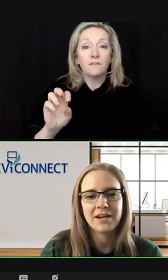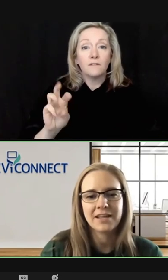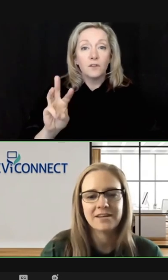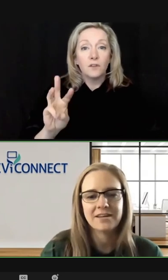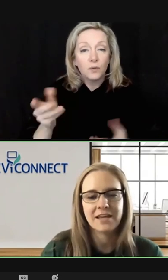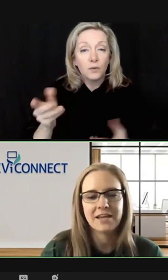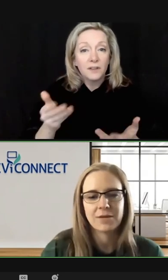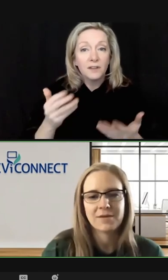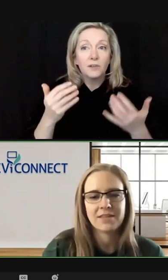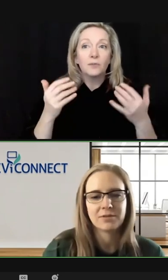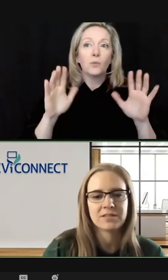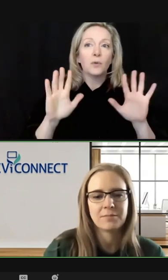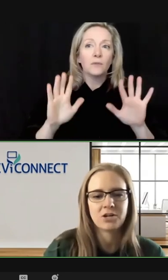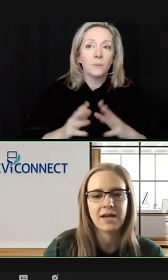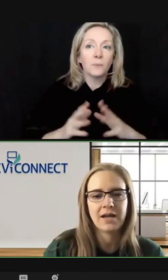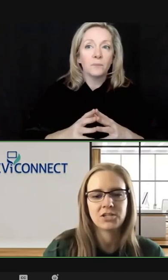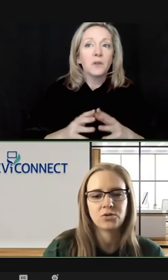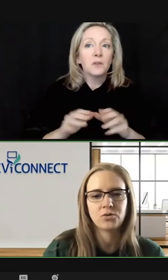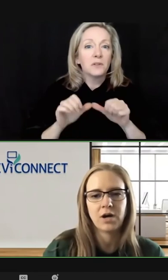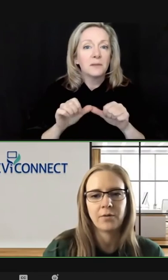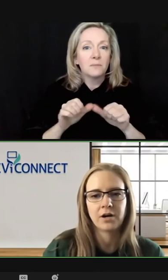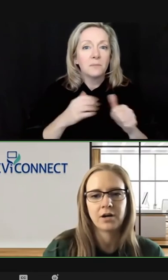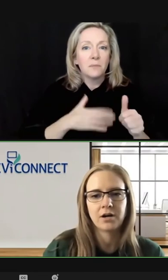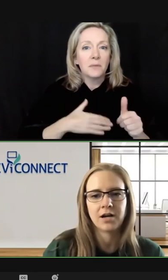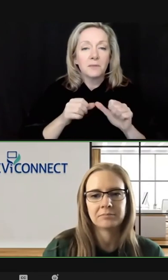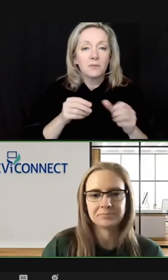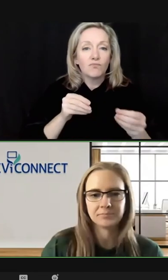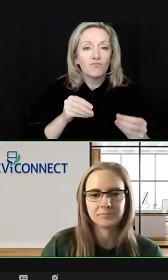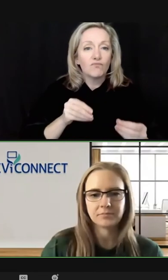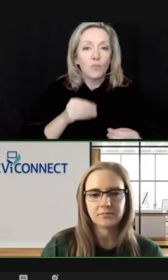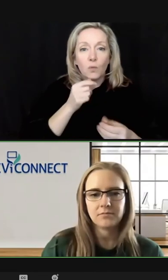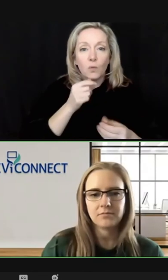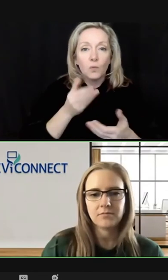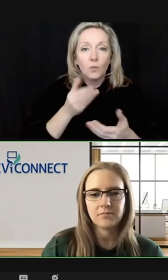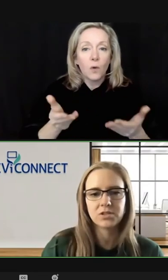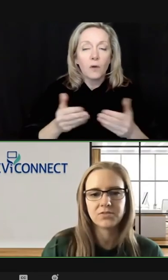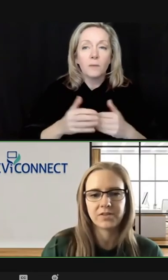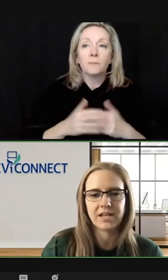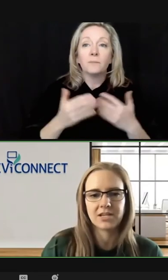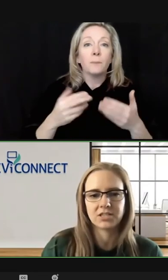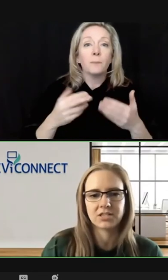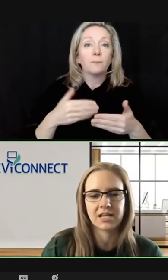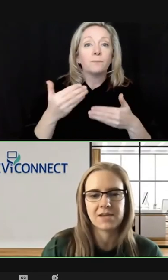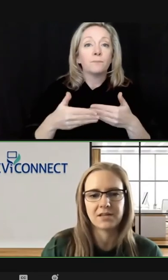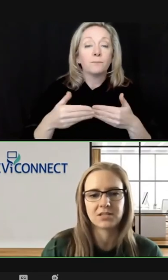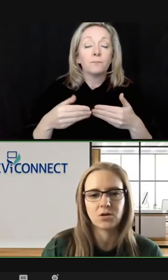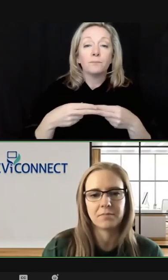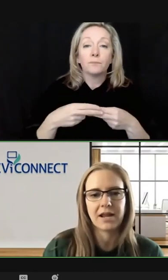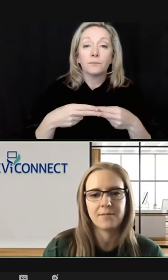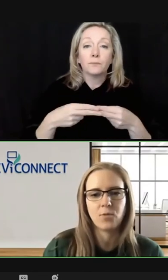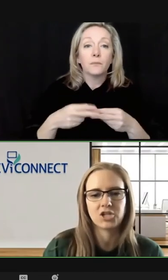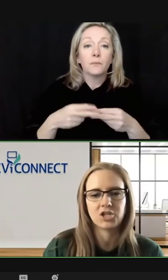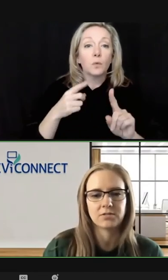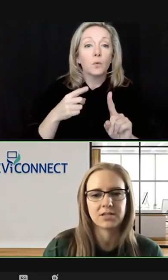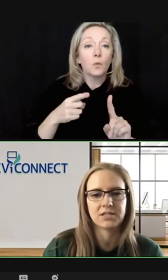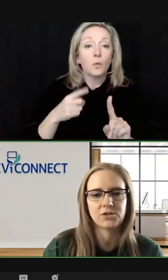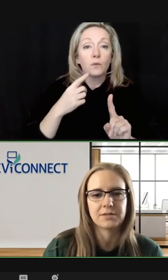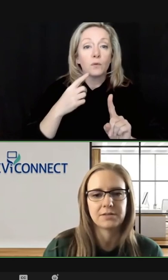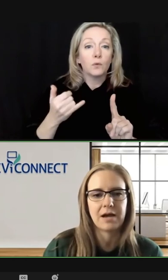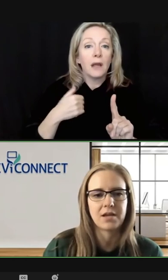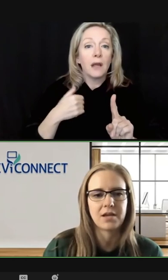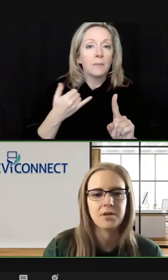great. You keep going and chiming in with those. I'm going to go on to our goals for the day just to kind of keep things going, but I am watching